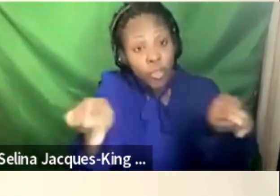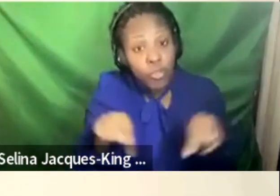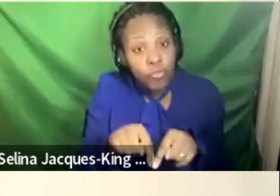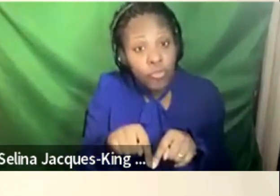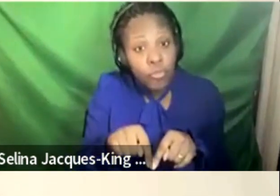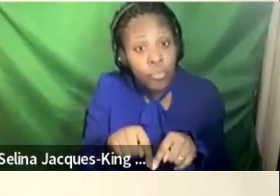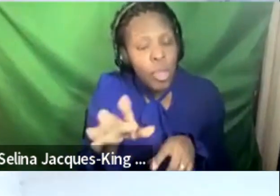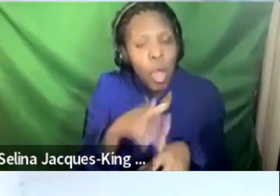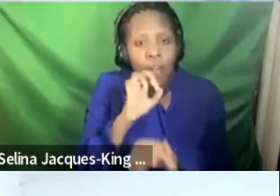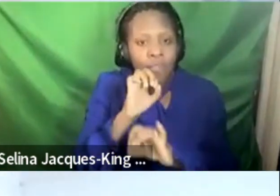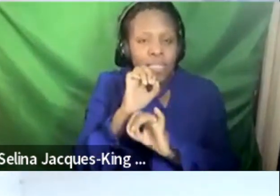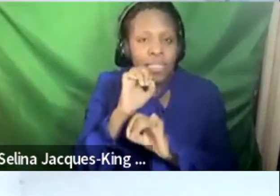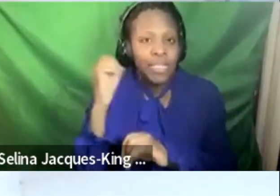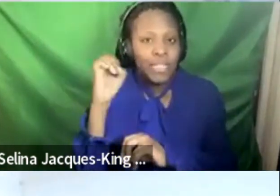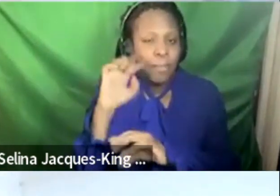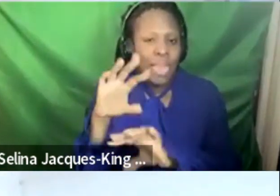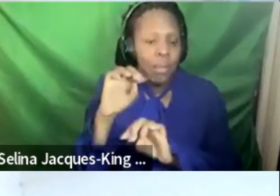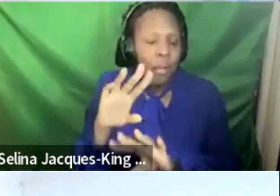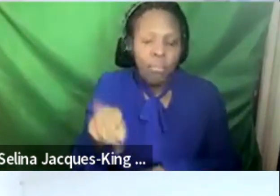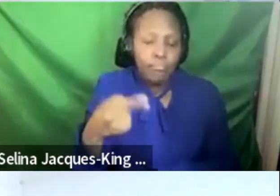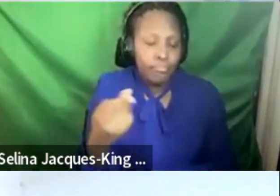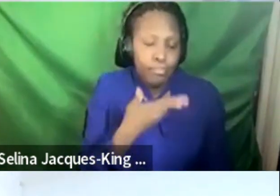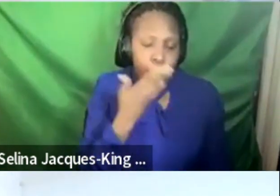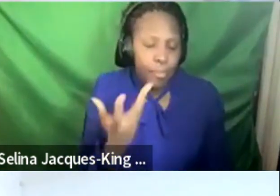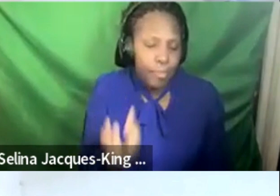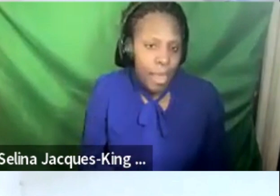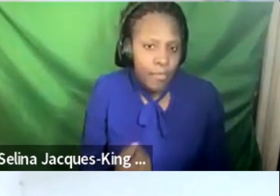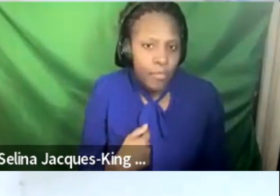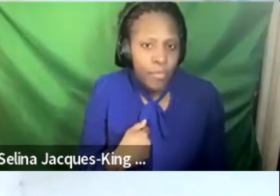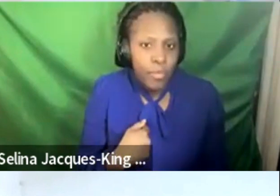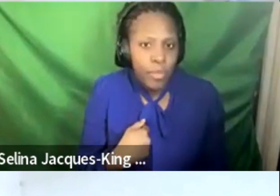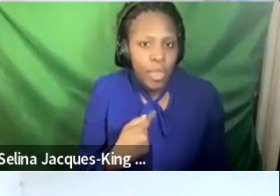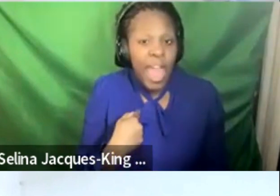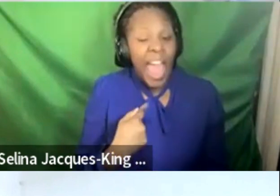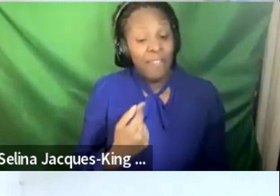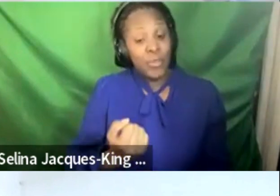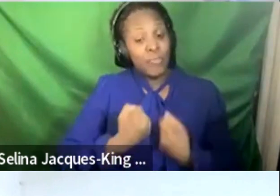Yeah. Because the people in the room here, we don't have an amplifier, so